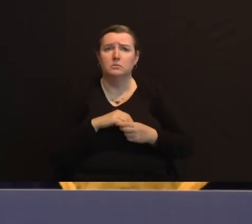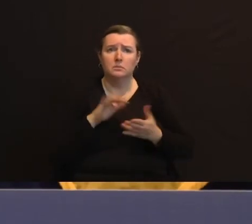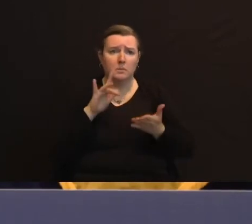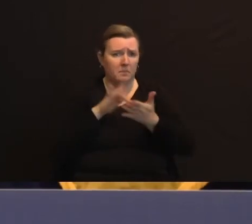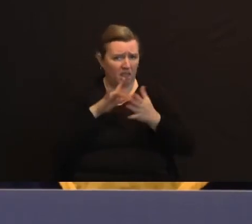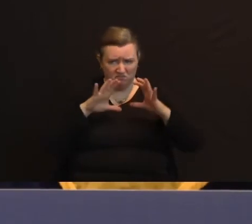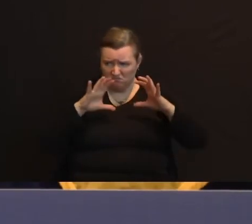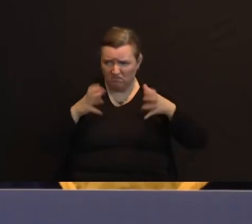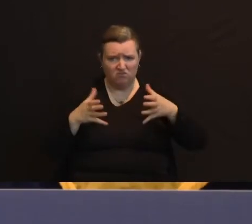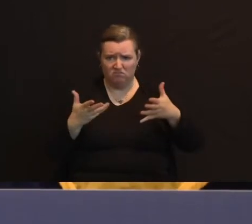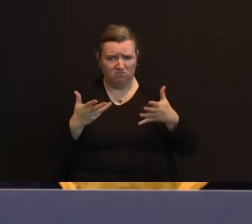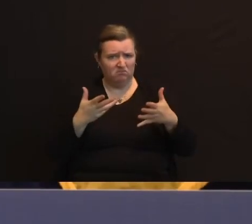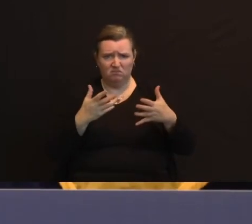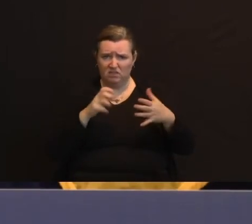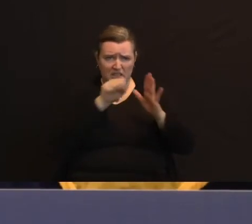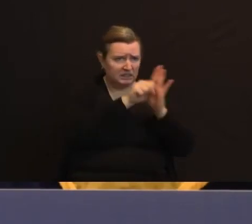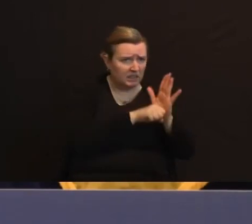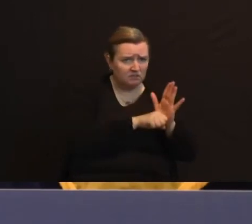country.